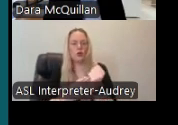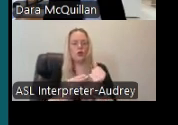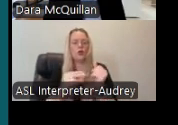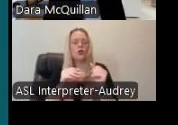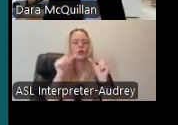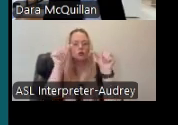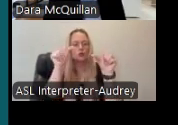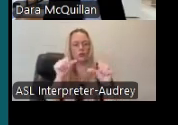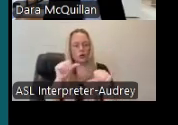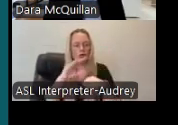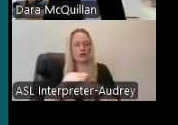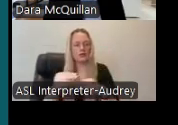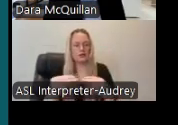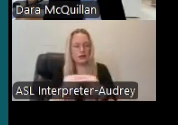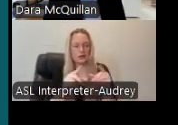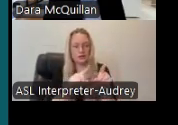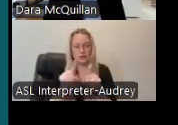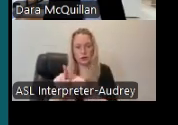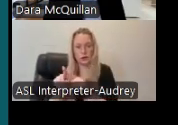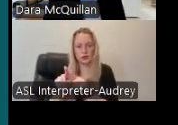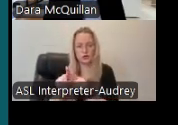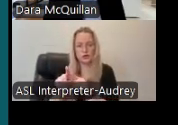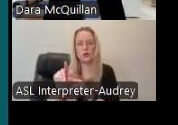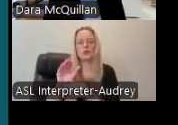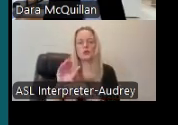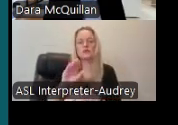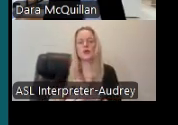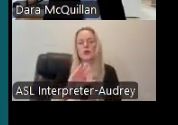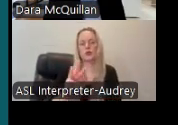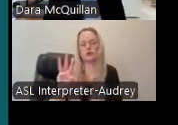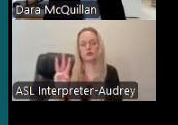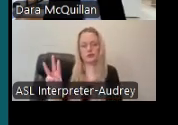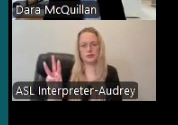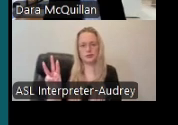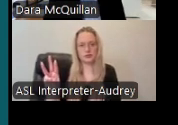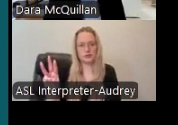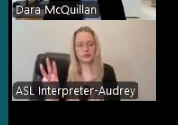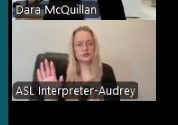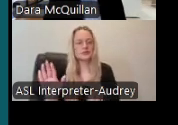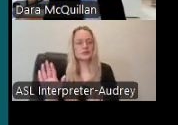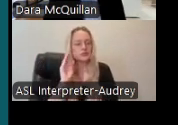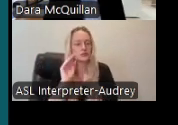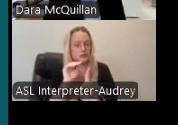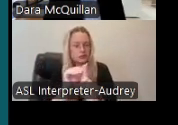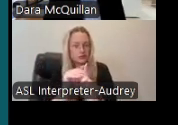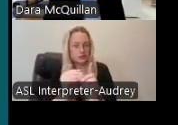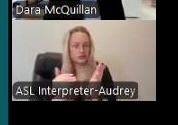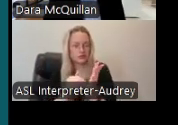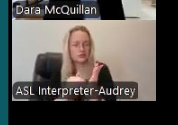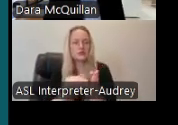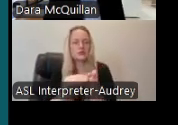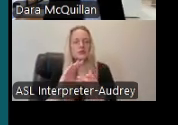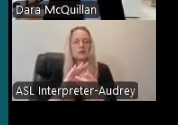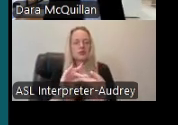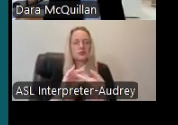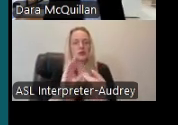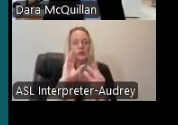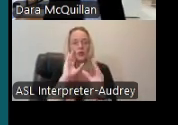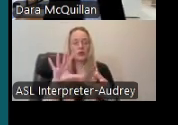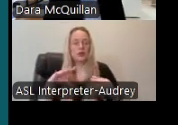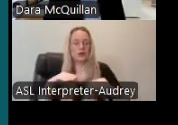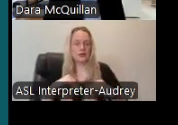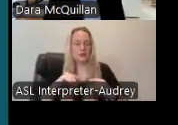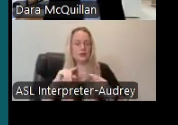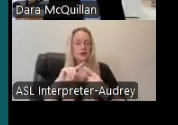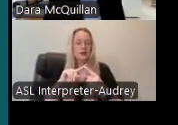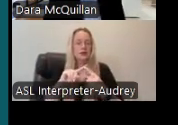slide and also on the Commission's website. Just a reminder again, comments will be accepted through